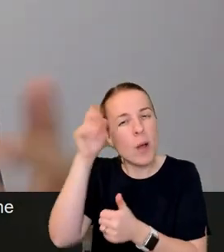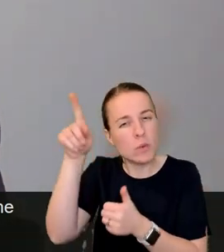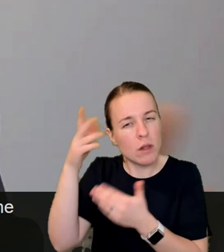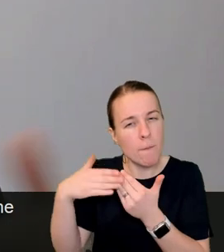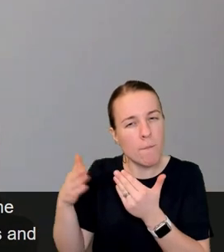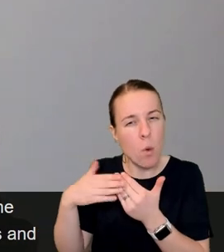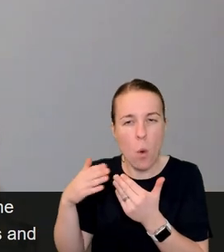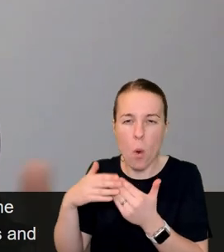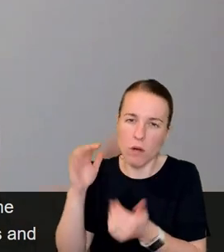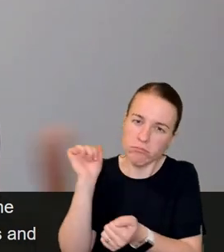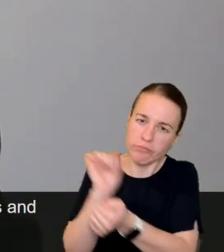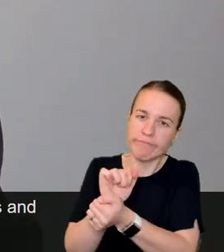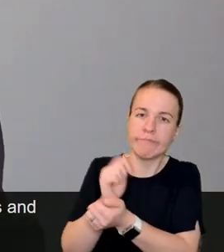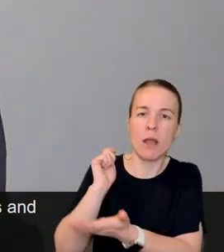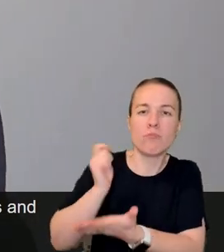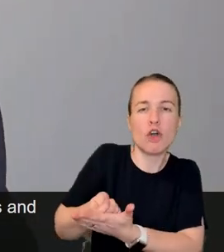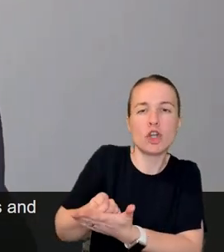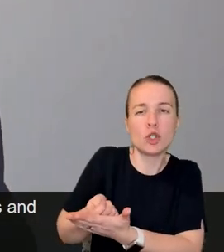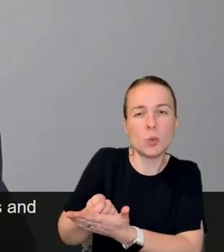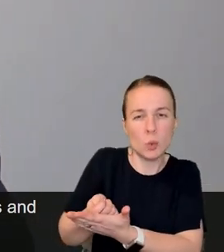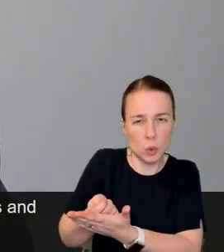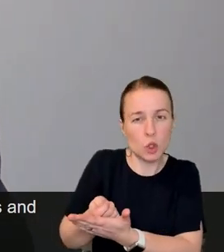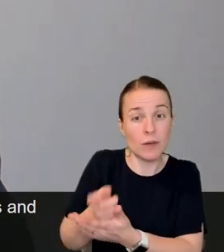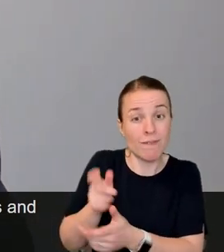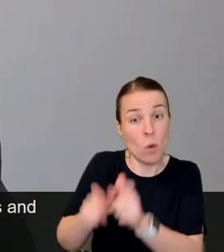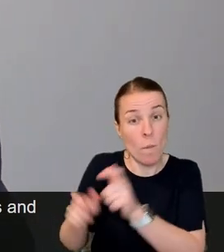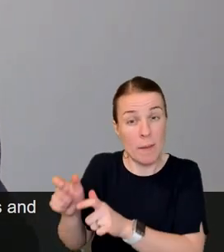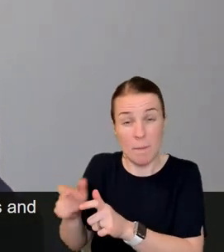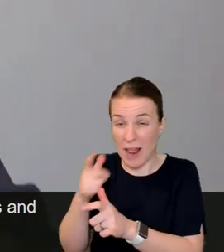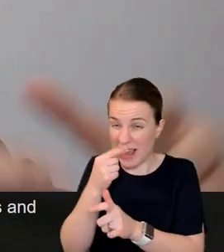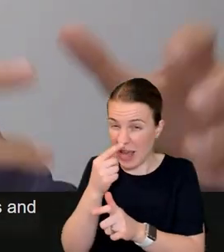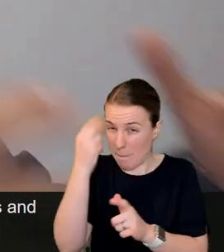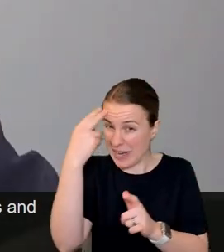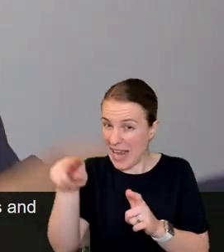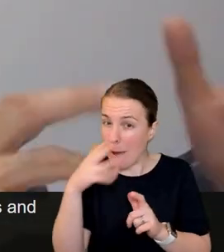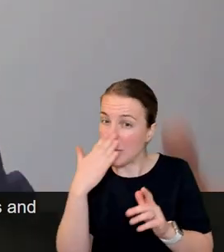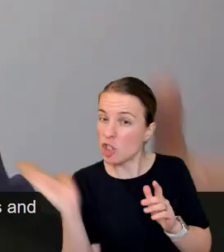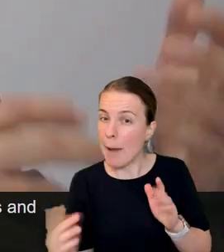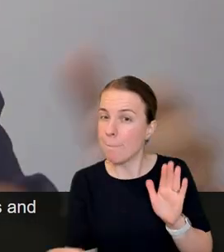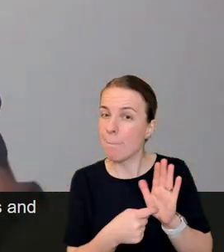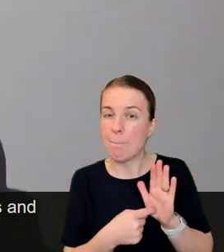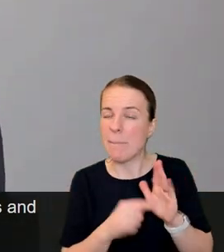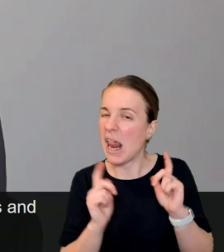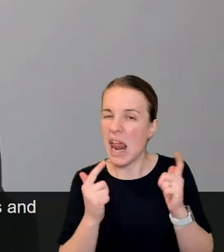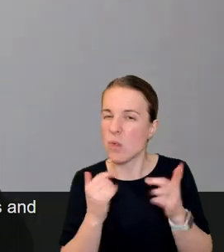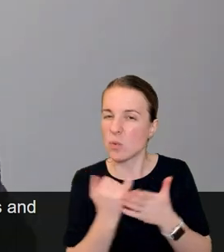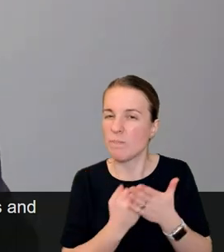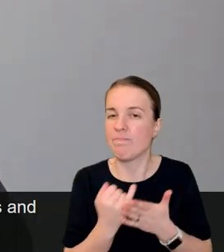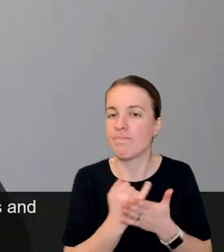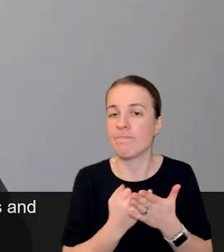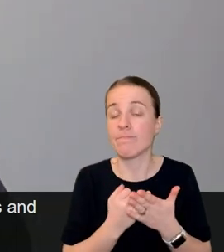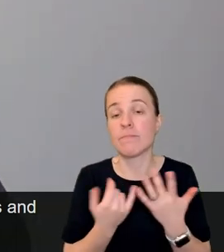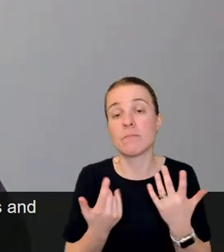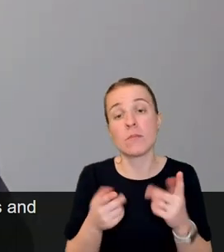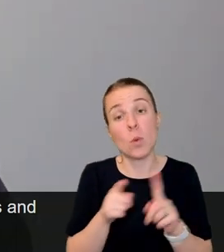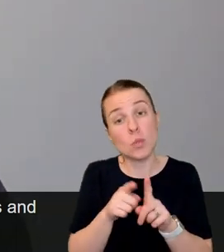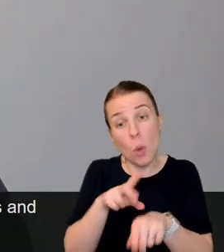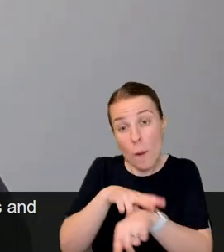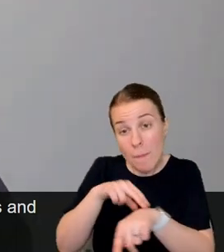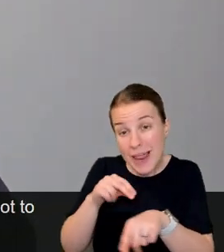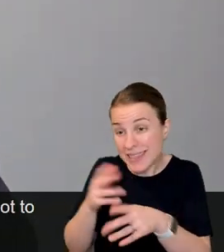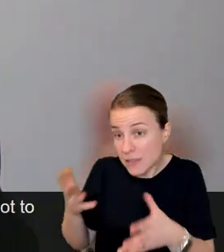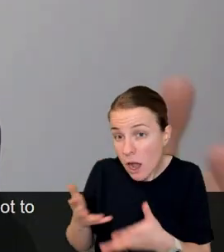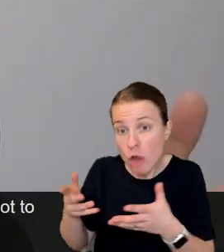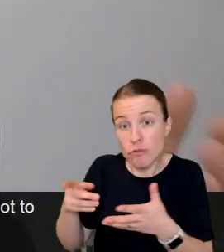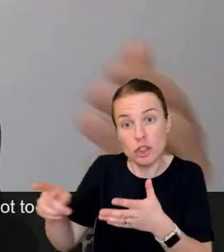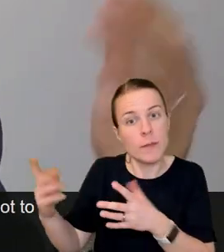can be named and shamed so people know not to use those landlords. We've trained up our police to take enforcement action against landlords